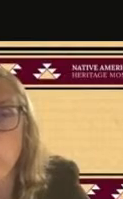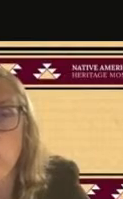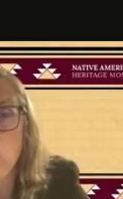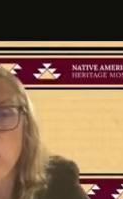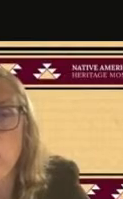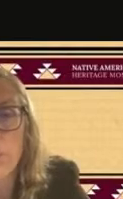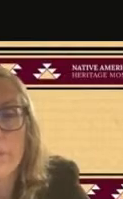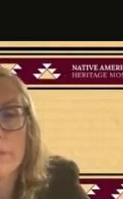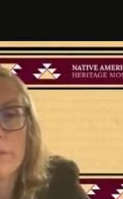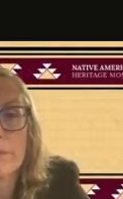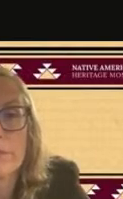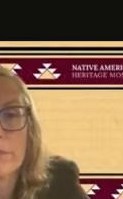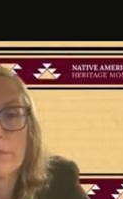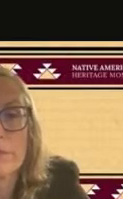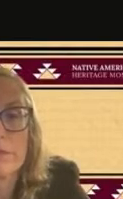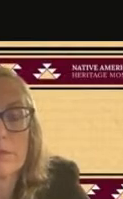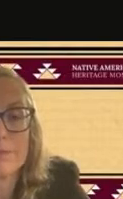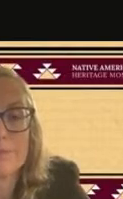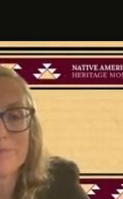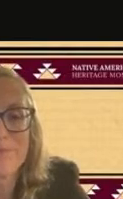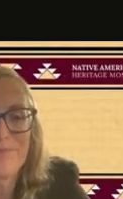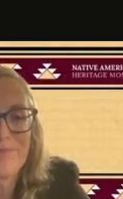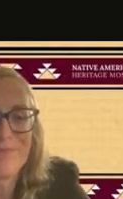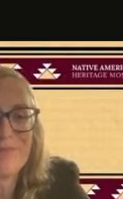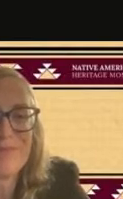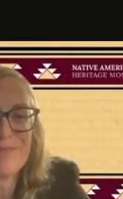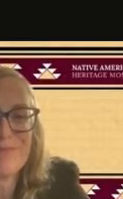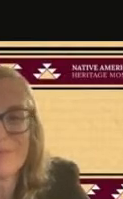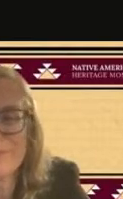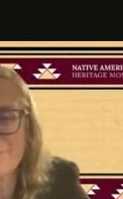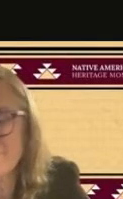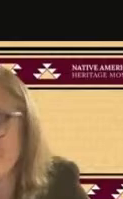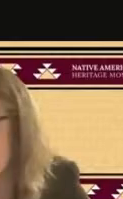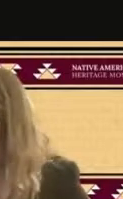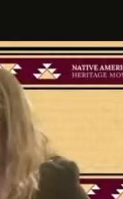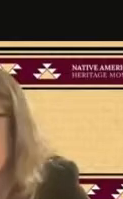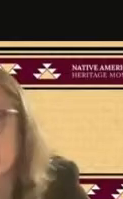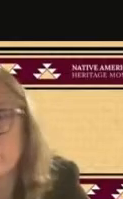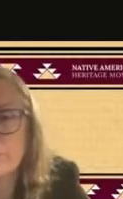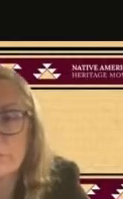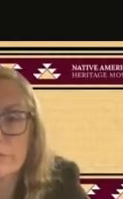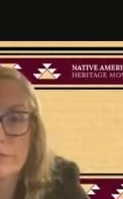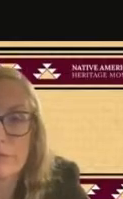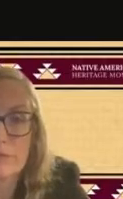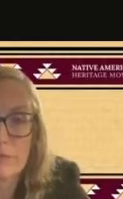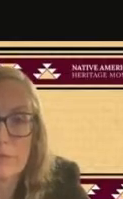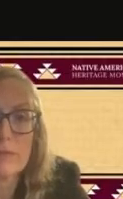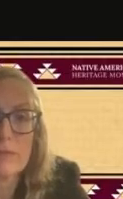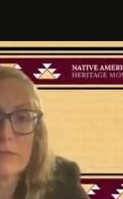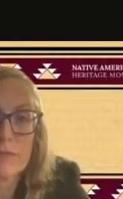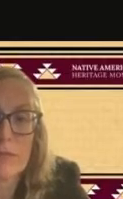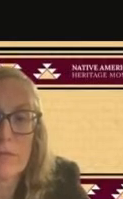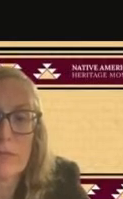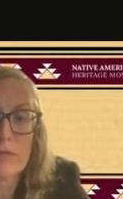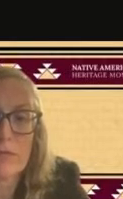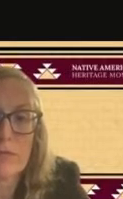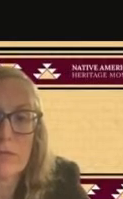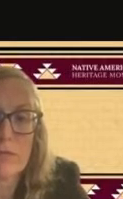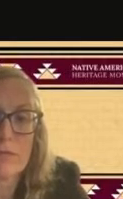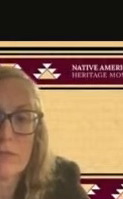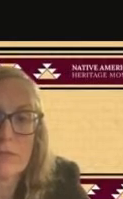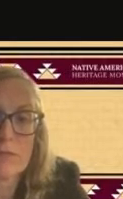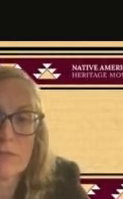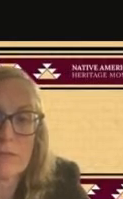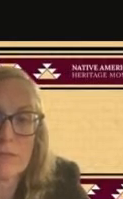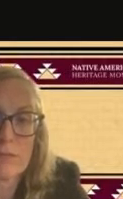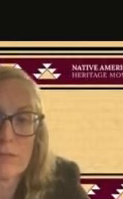while that's gracious of them to do that, that's not something that we want to do as board members. And